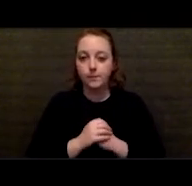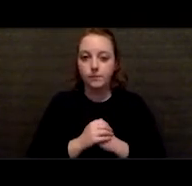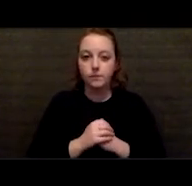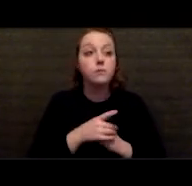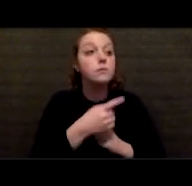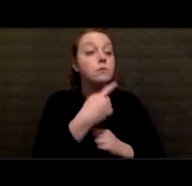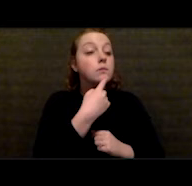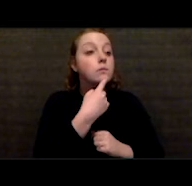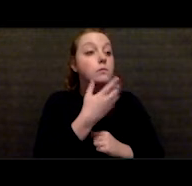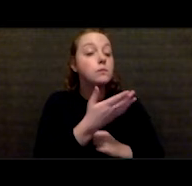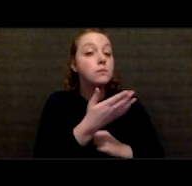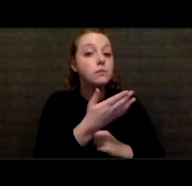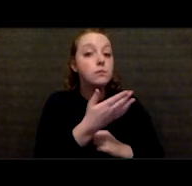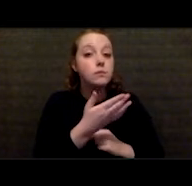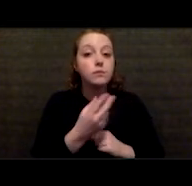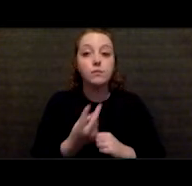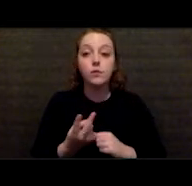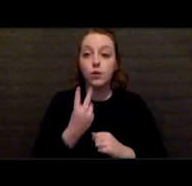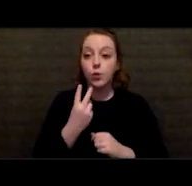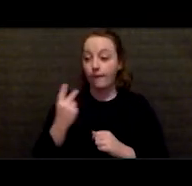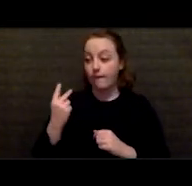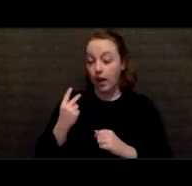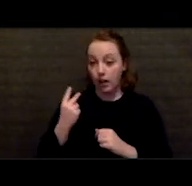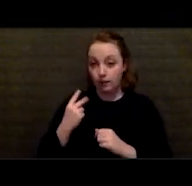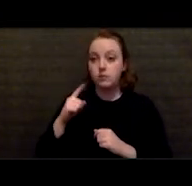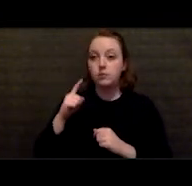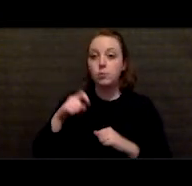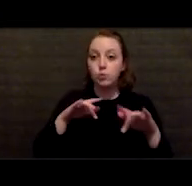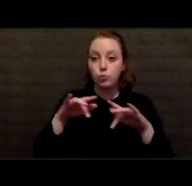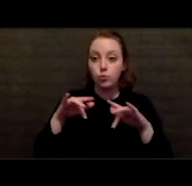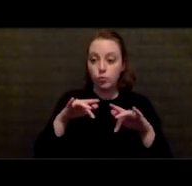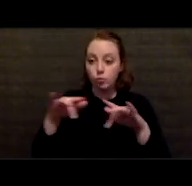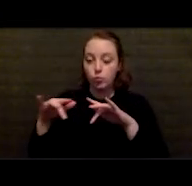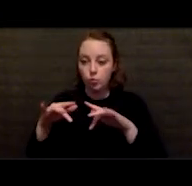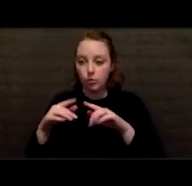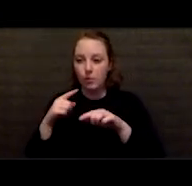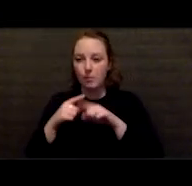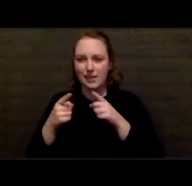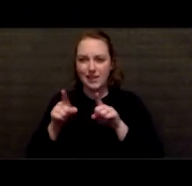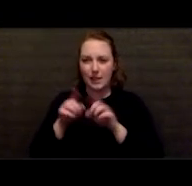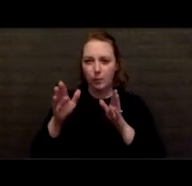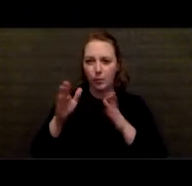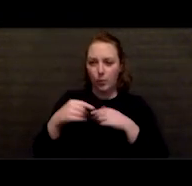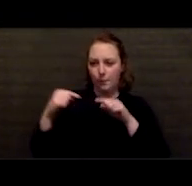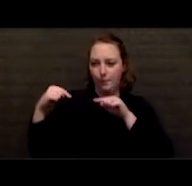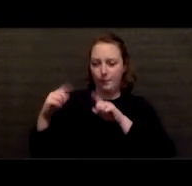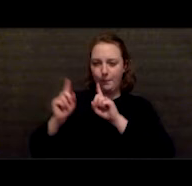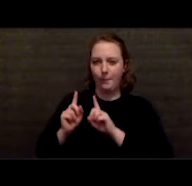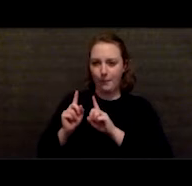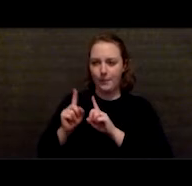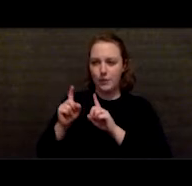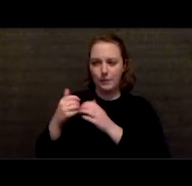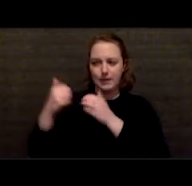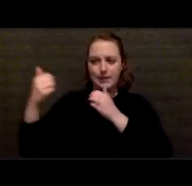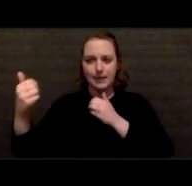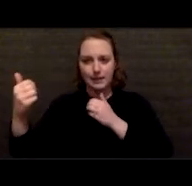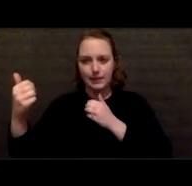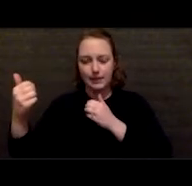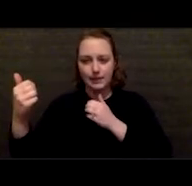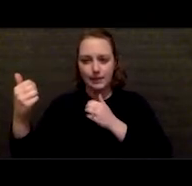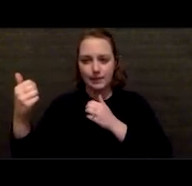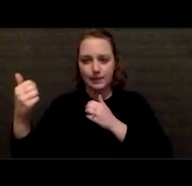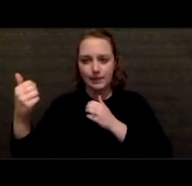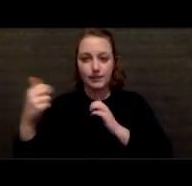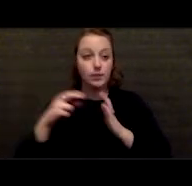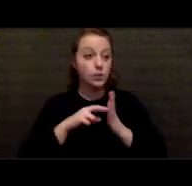Pardon me? There's two of us that are supposed to be recording are in the same room. Donna? Okay, you mean recording from